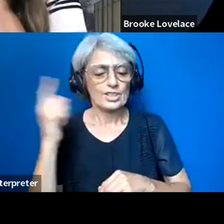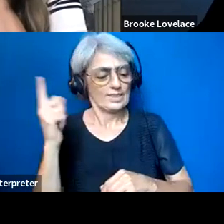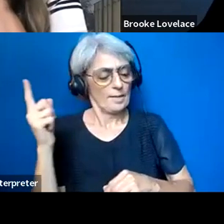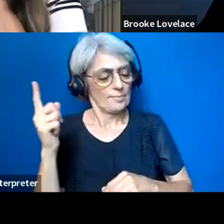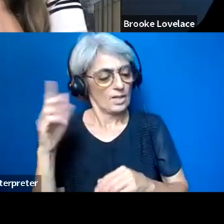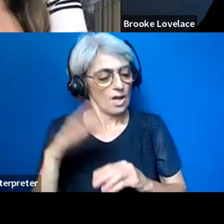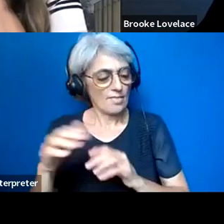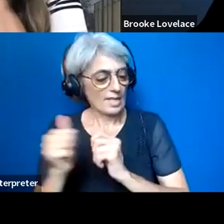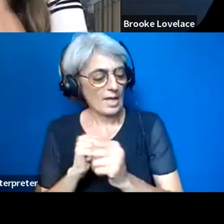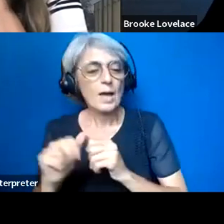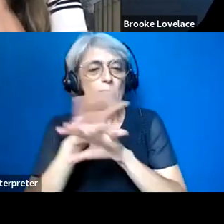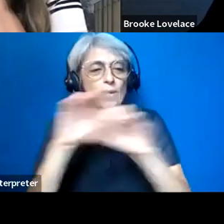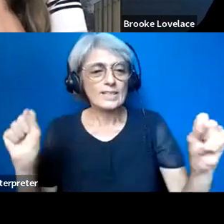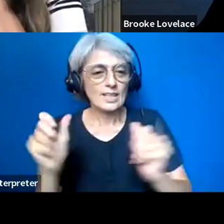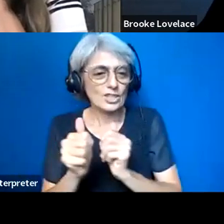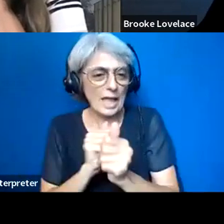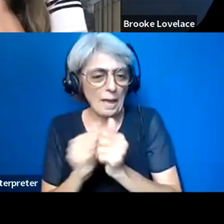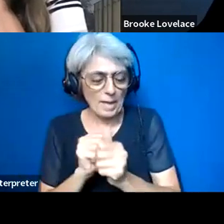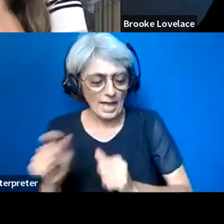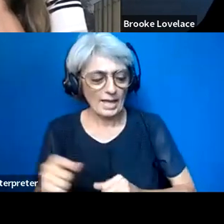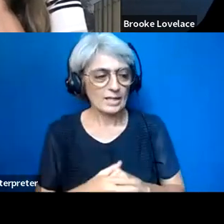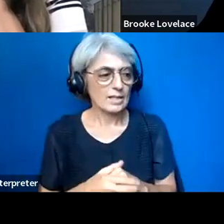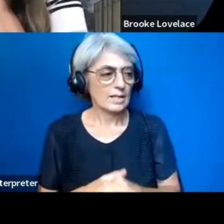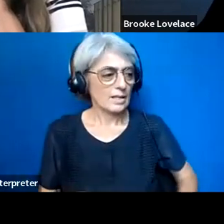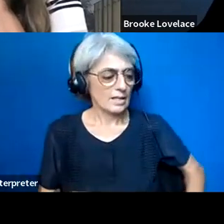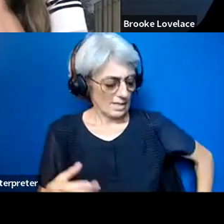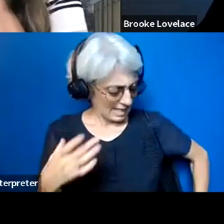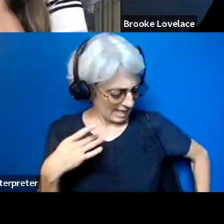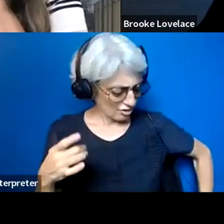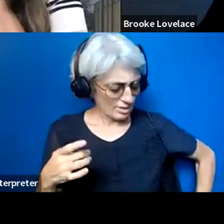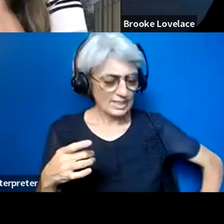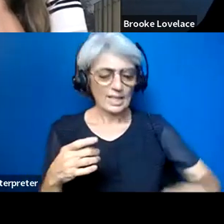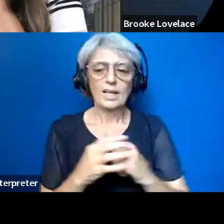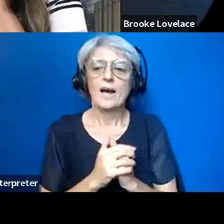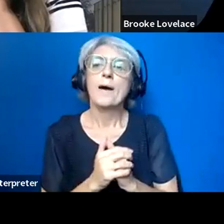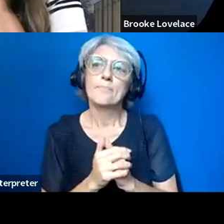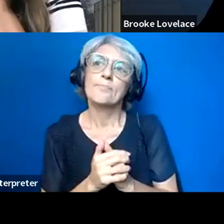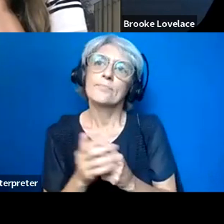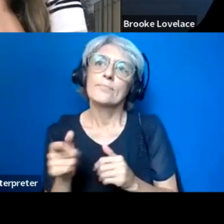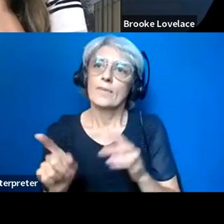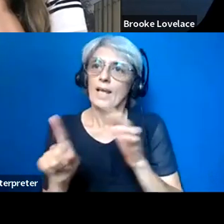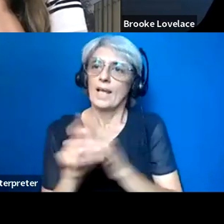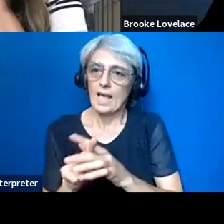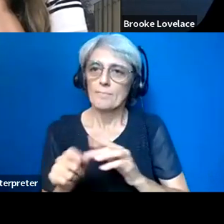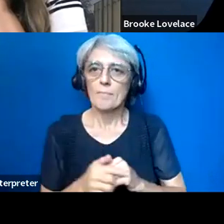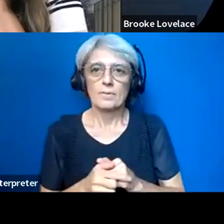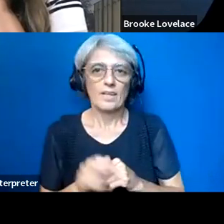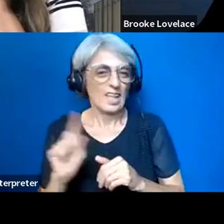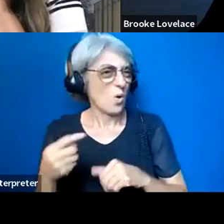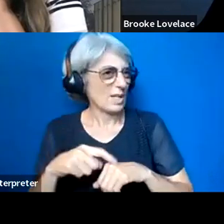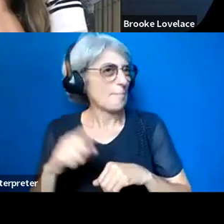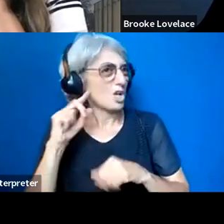the presidential campaigns, and it's interesting to me that it came up, and it's really the only time I've heard about it, is